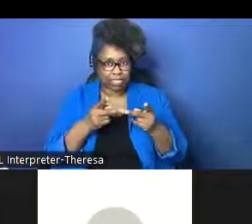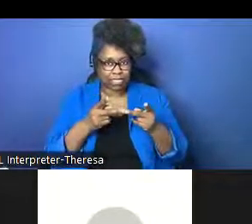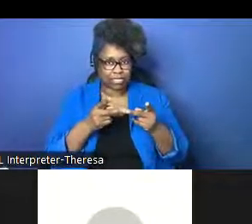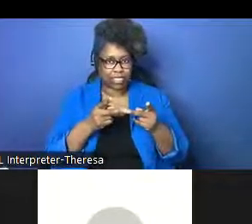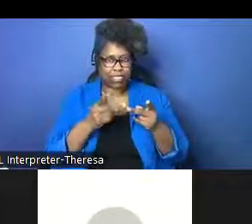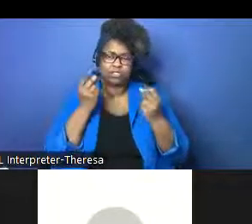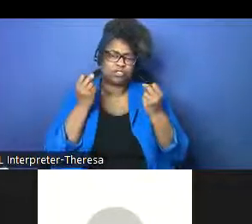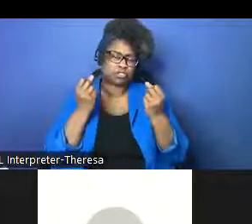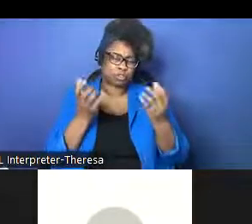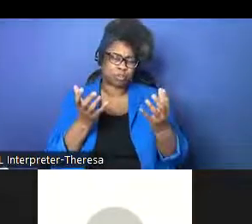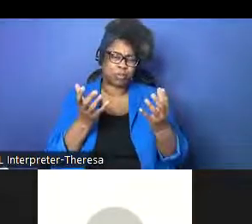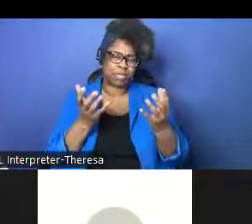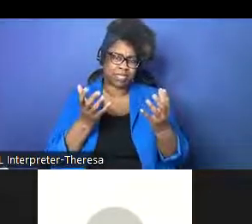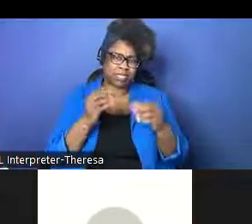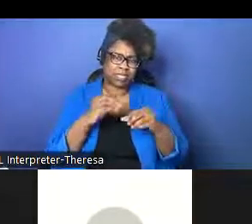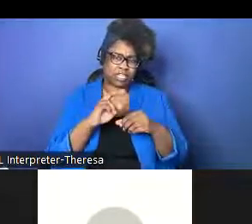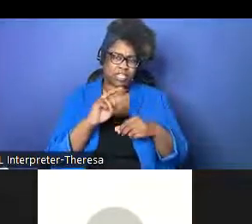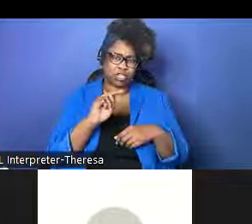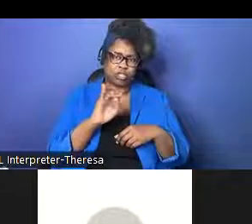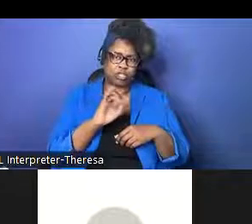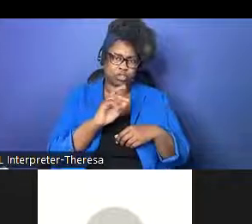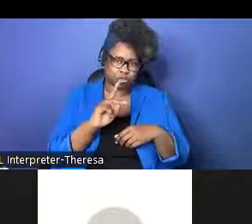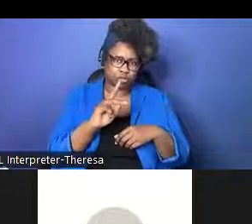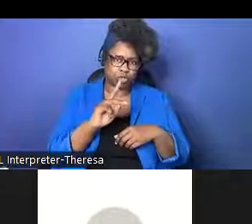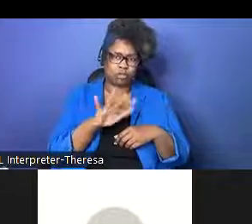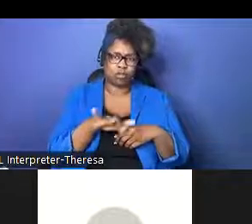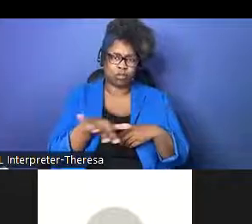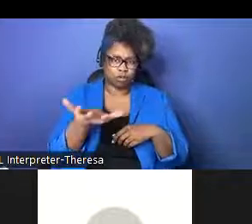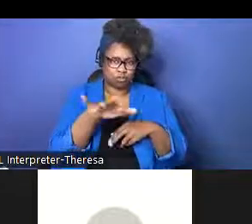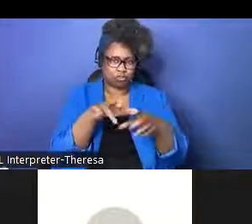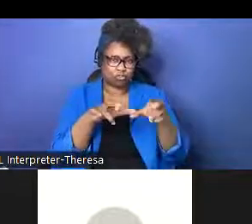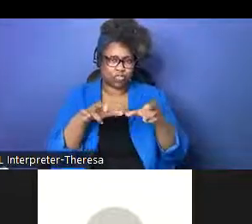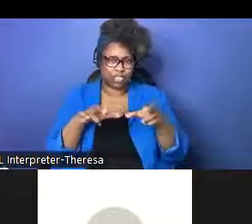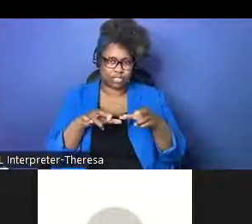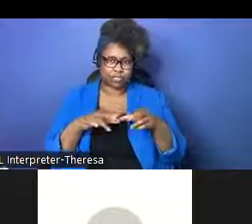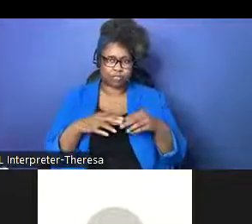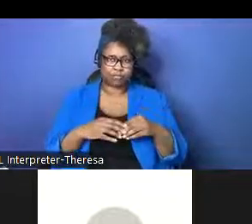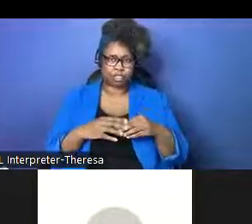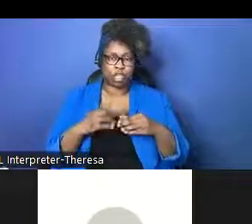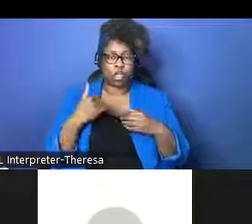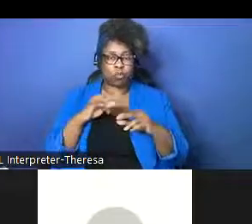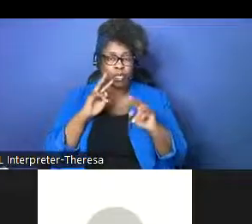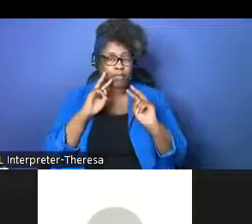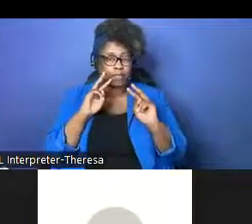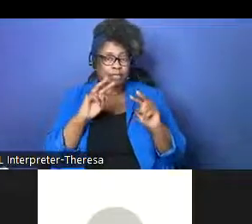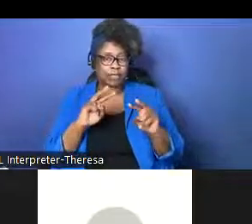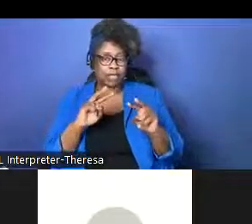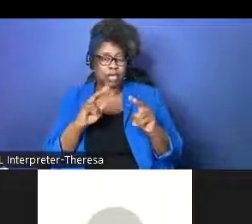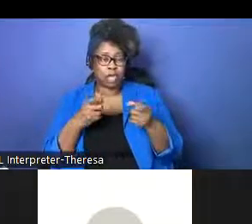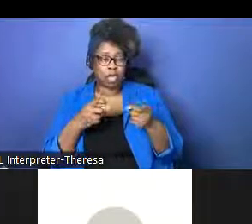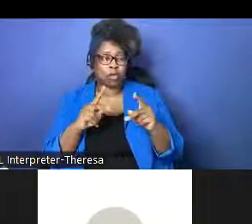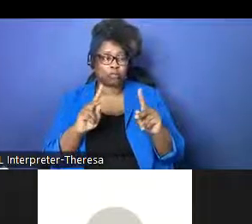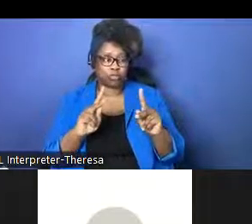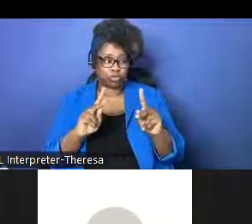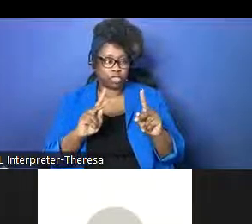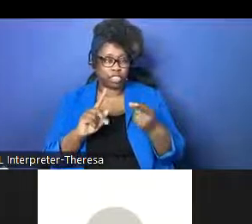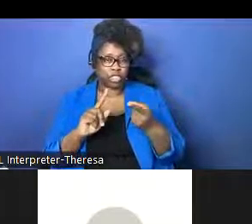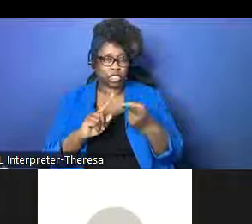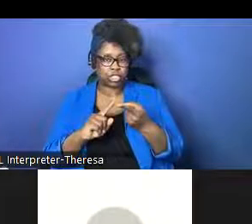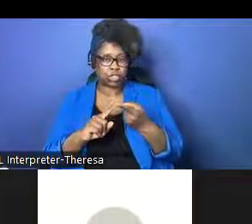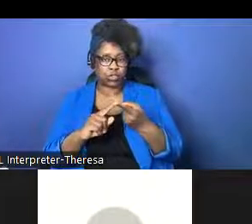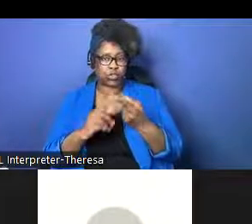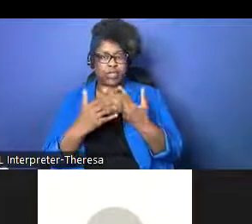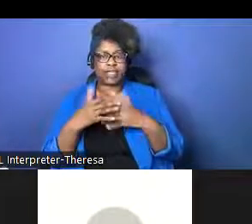so many in Newark and across the region. We've been looking at them as opportunities to